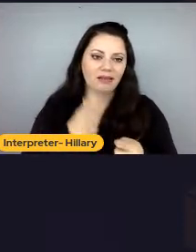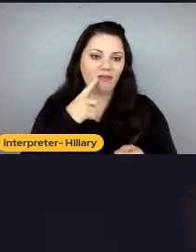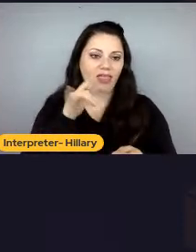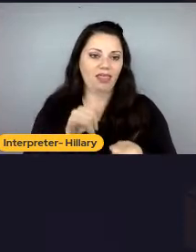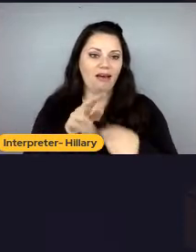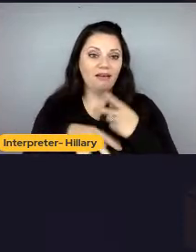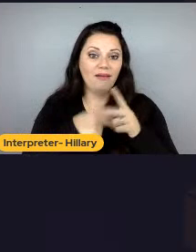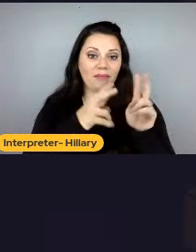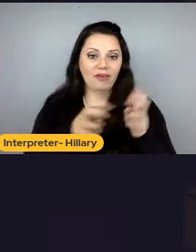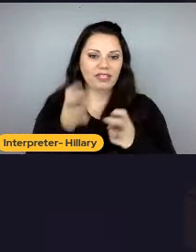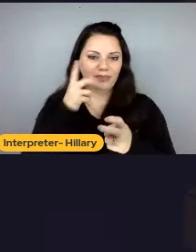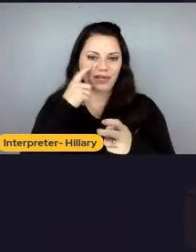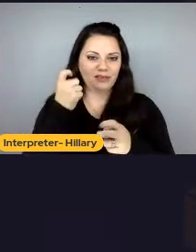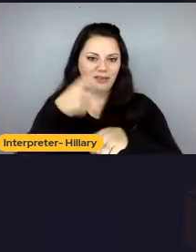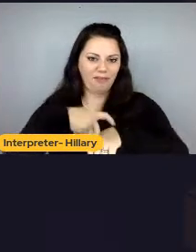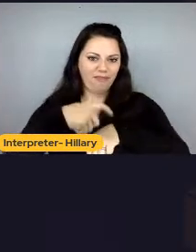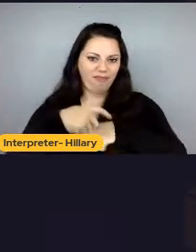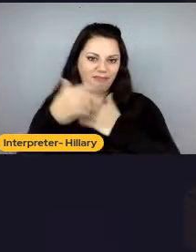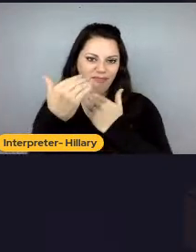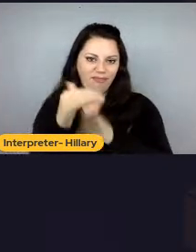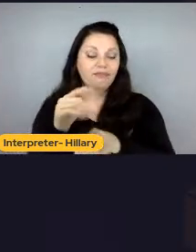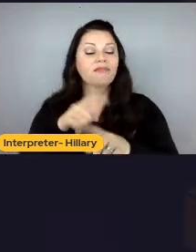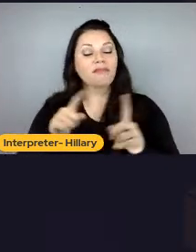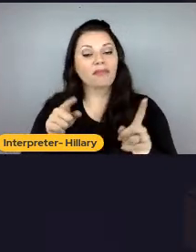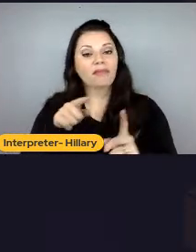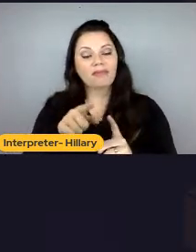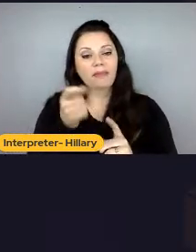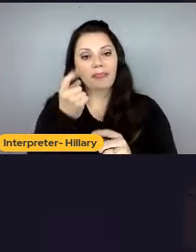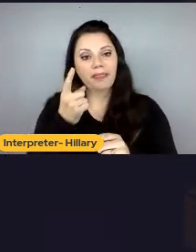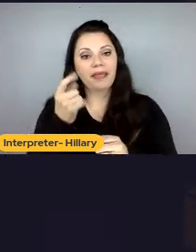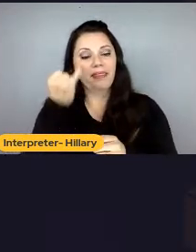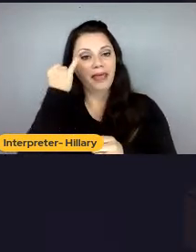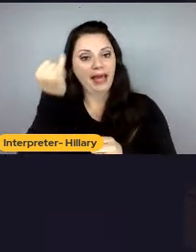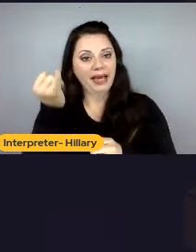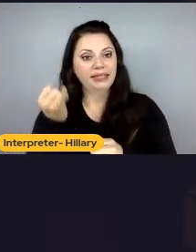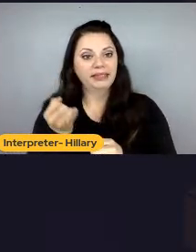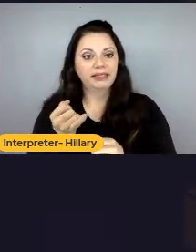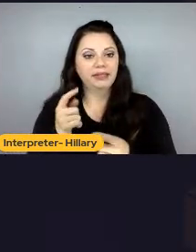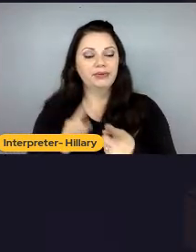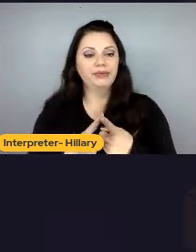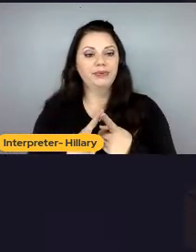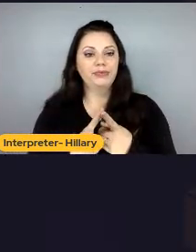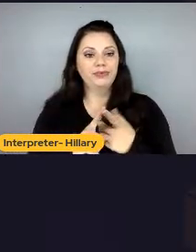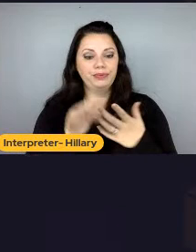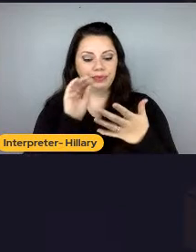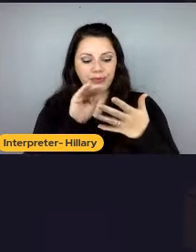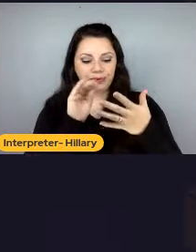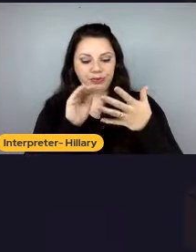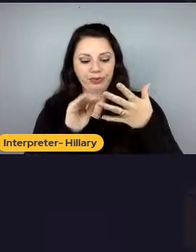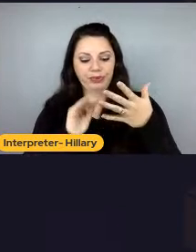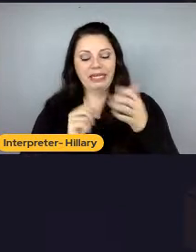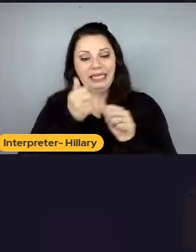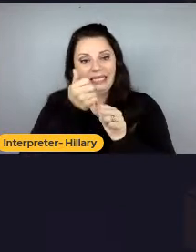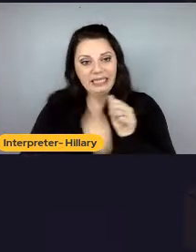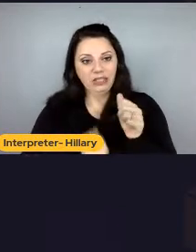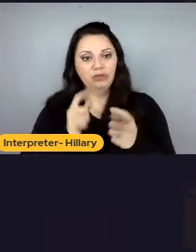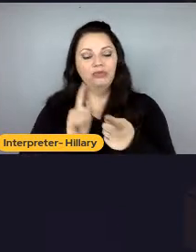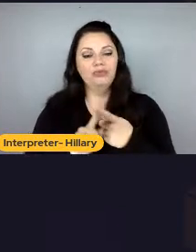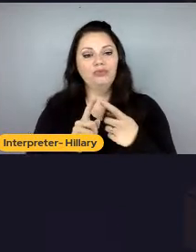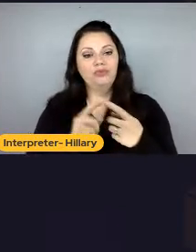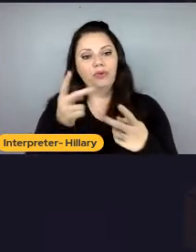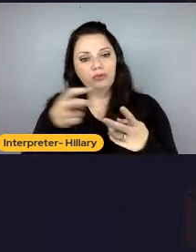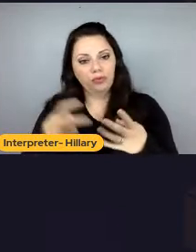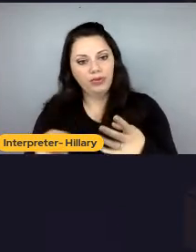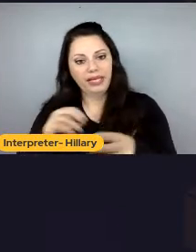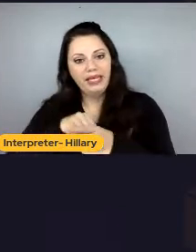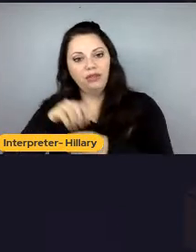migration due to lack of time, but basically the idea is to leverage S3 deployment construct to upload those external resources into